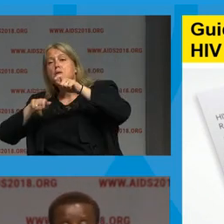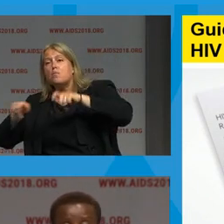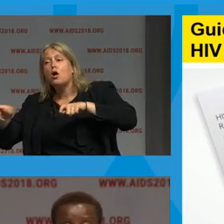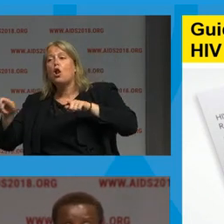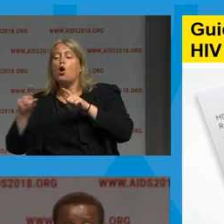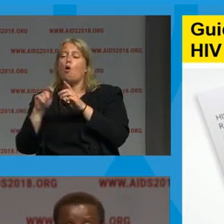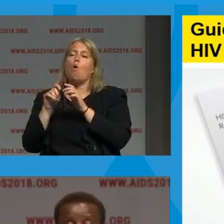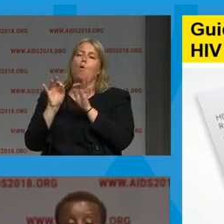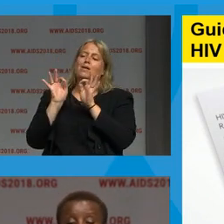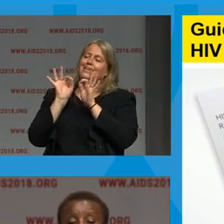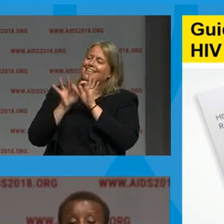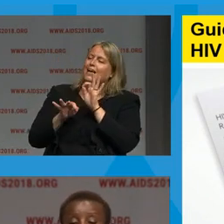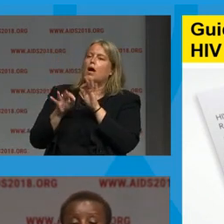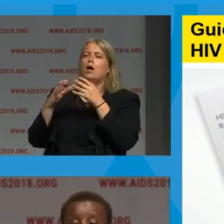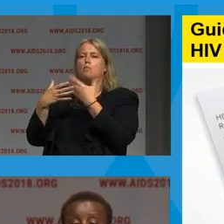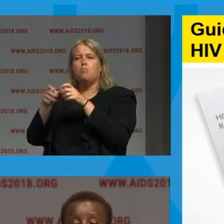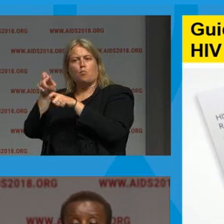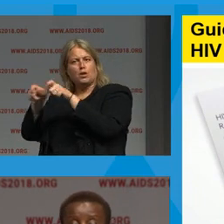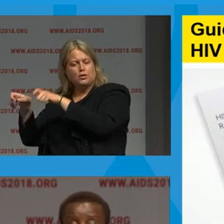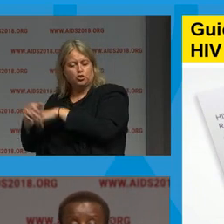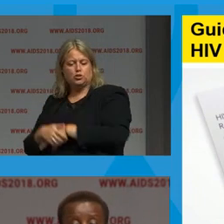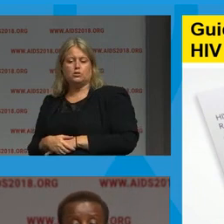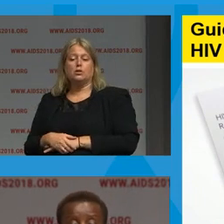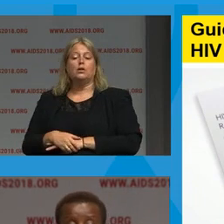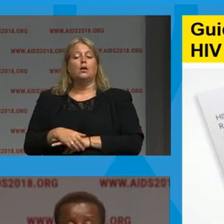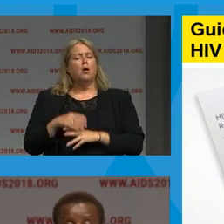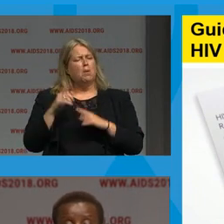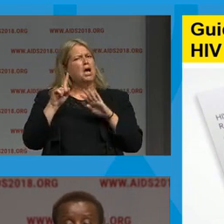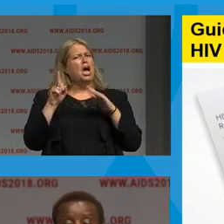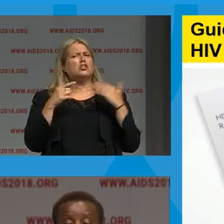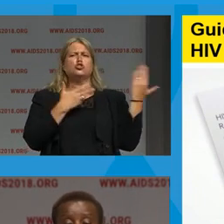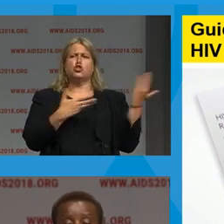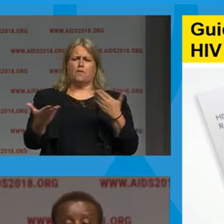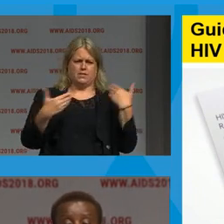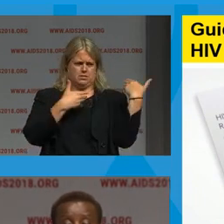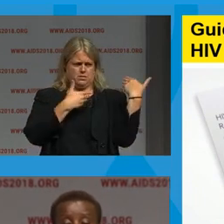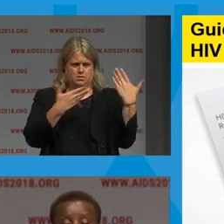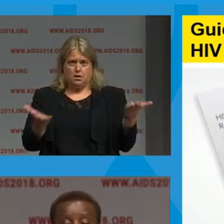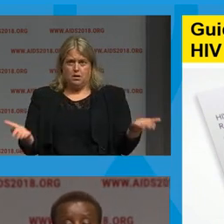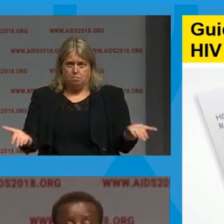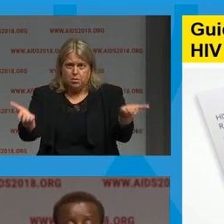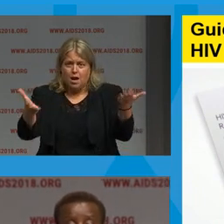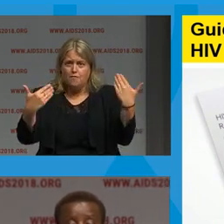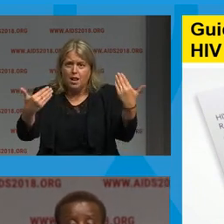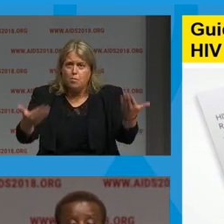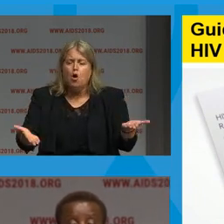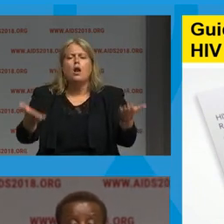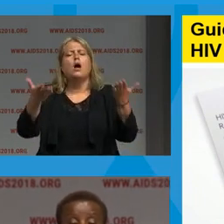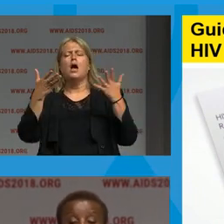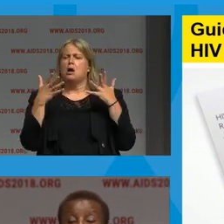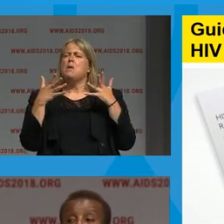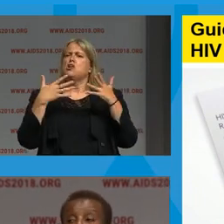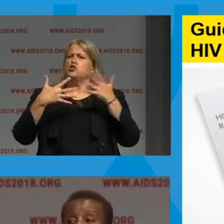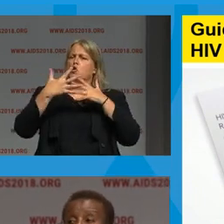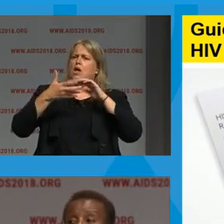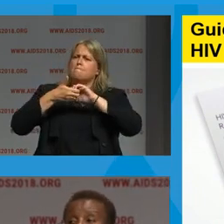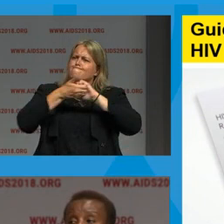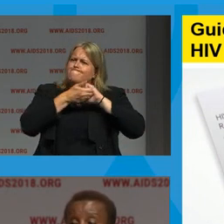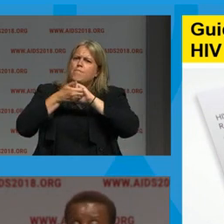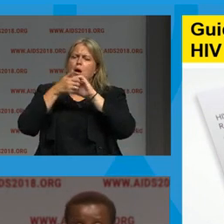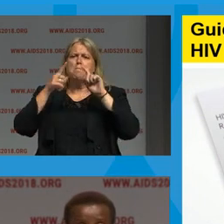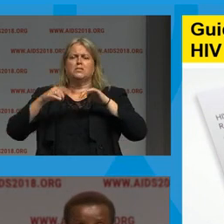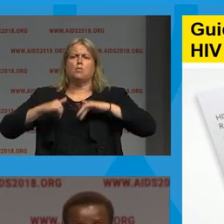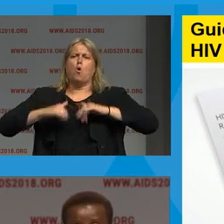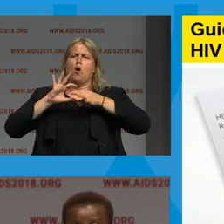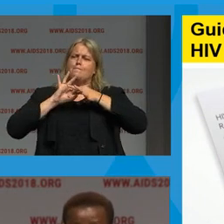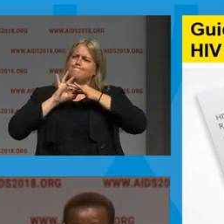key populations. But to enable services to be available, we must think about strengthening social contracting, and we must have